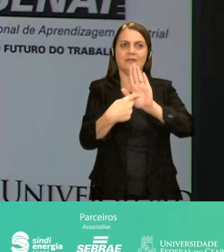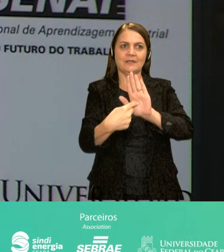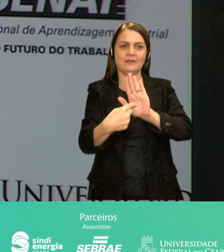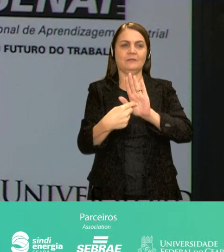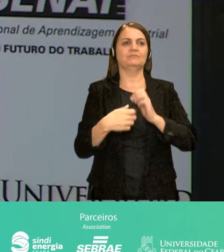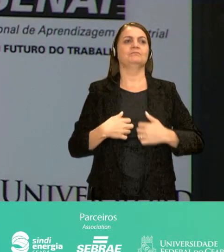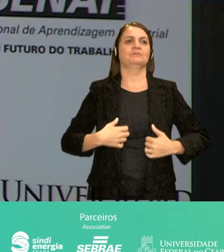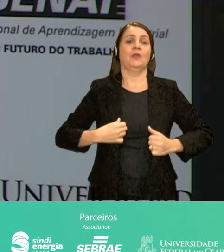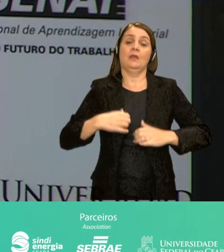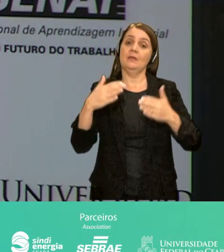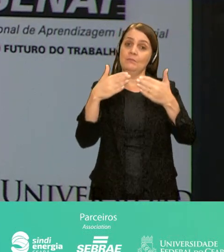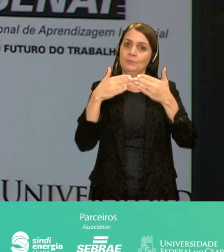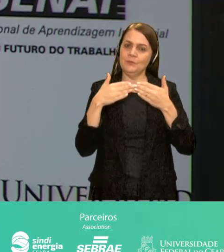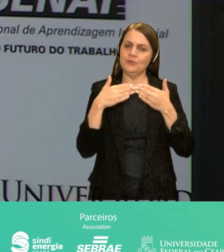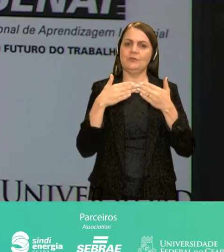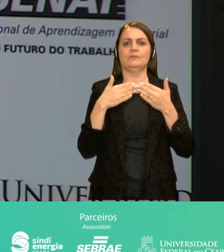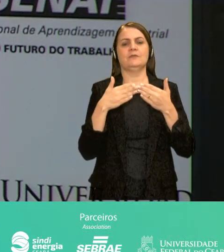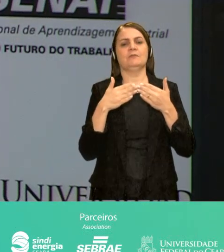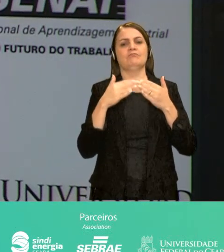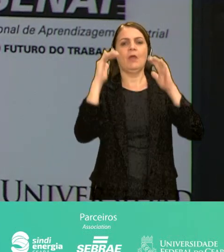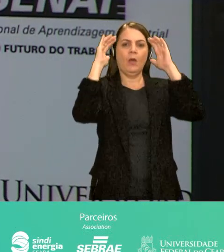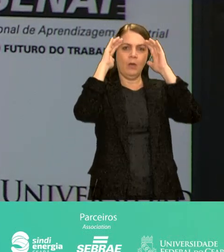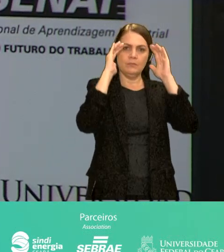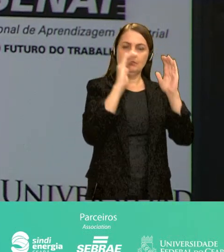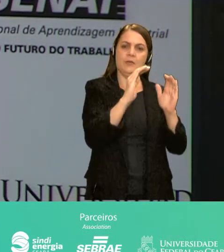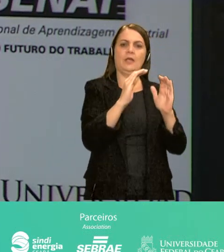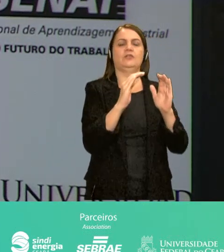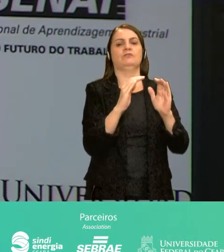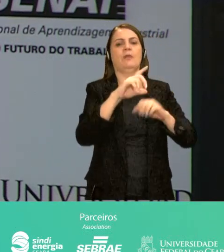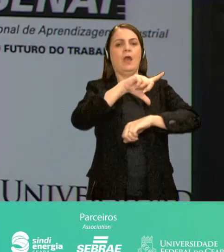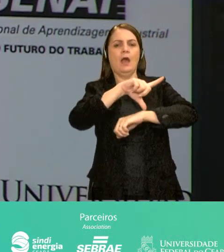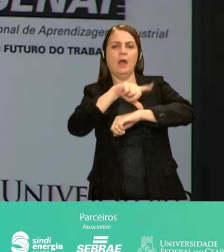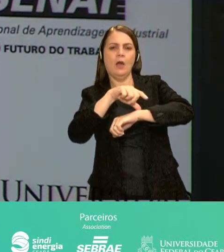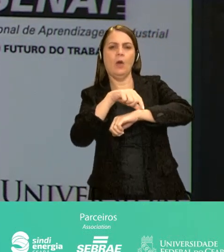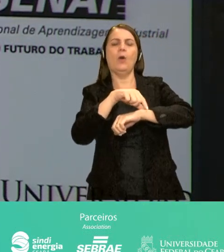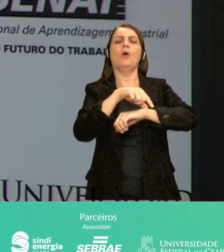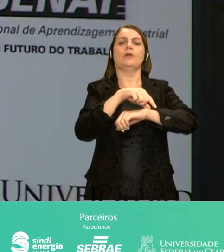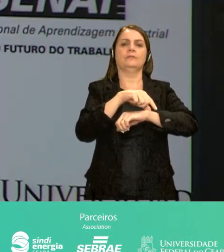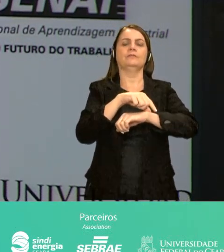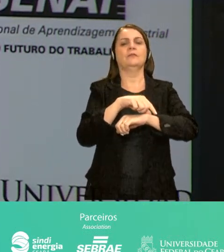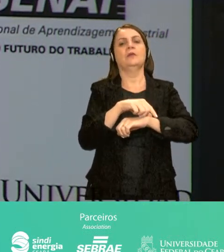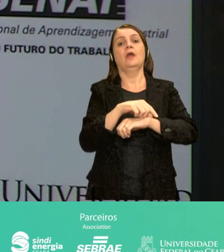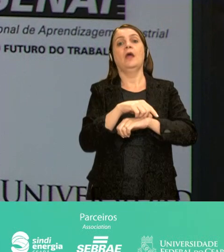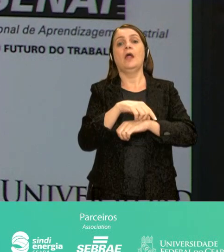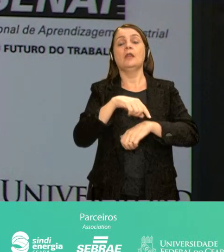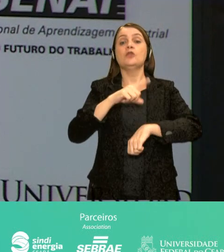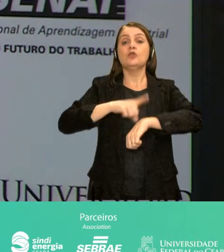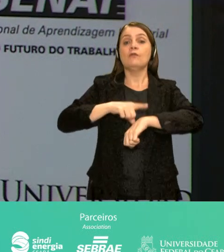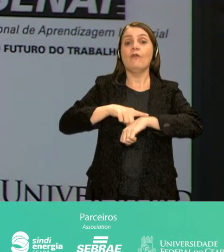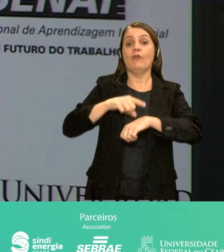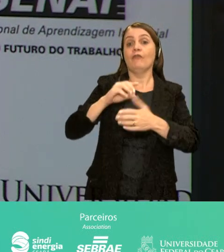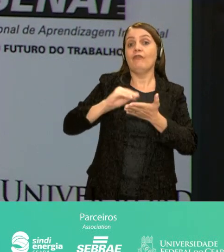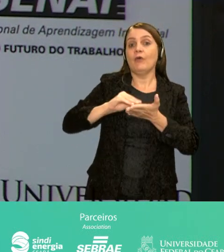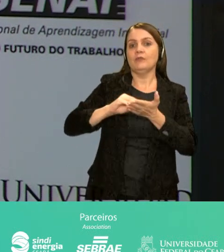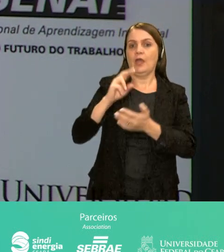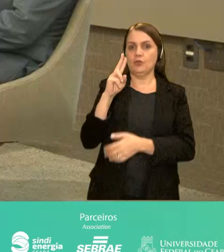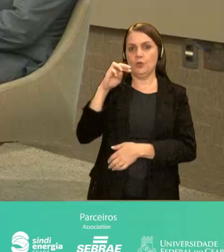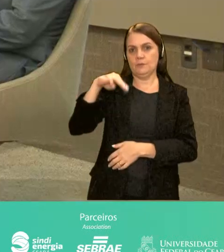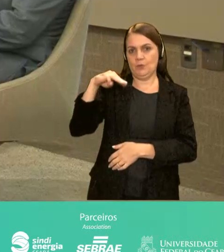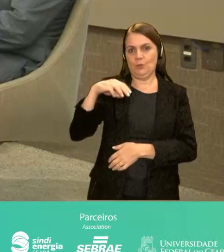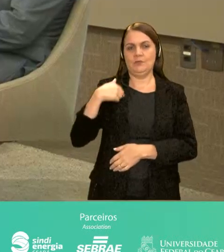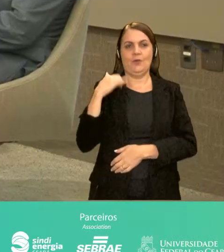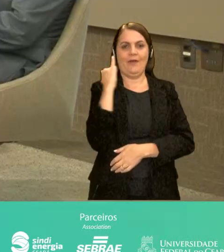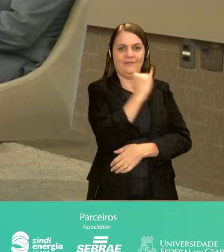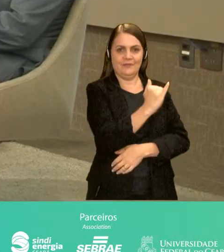mantenham dentro do nosso horário de programação. They will have 15 minutes for their speeches, and when we are a few minutes away from